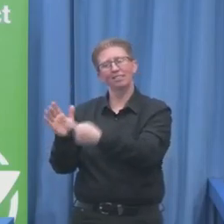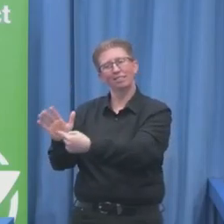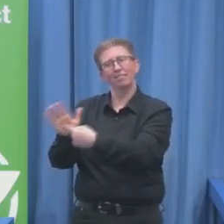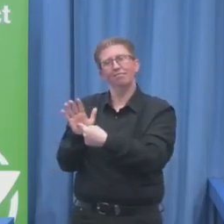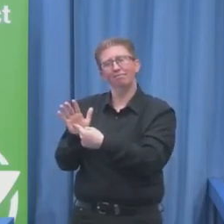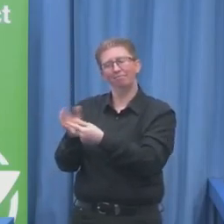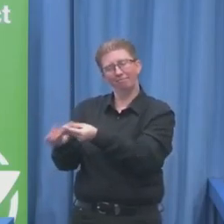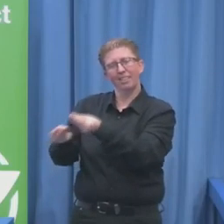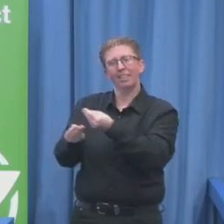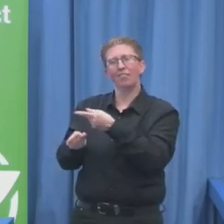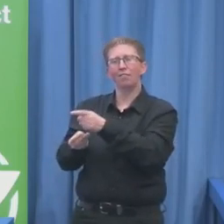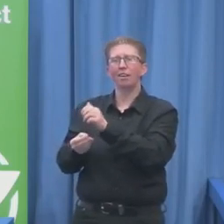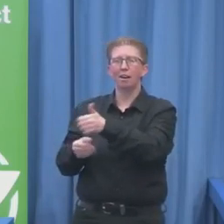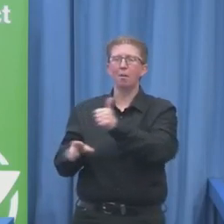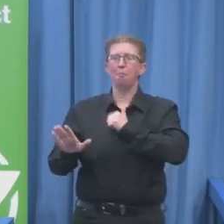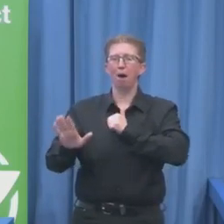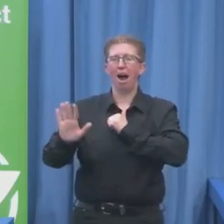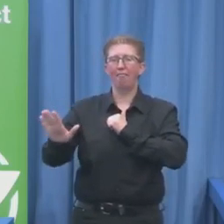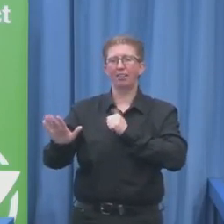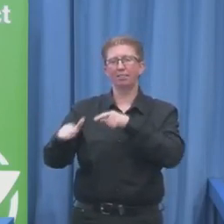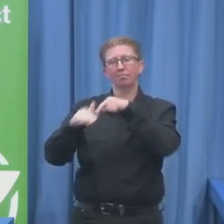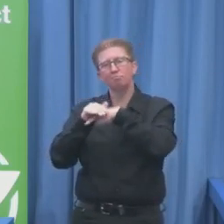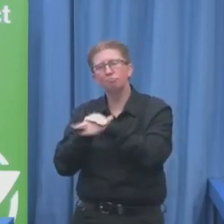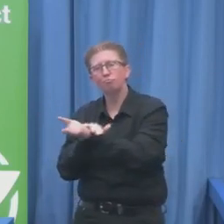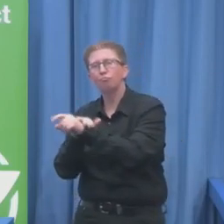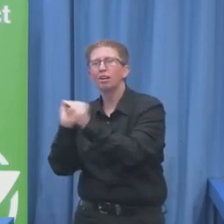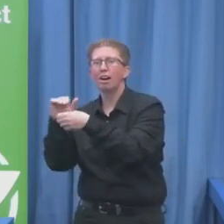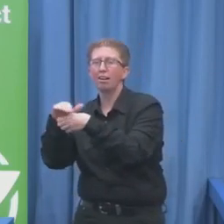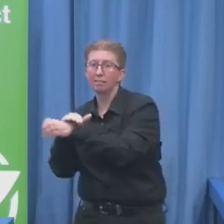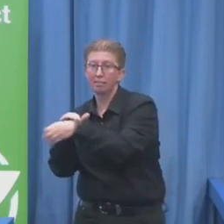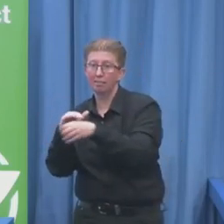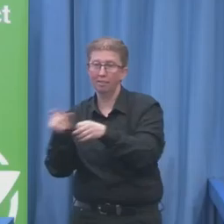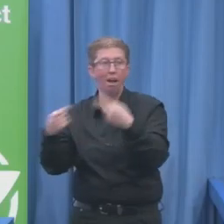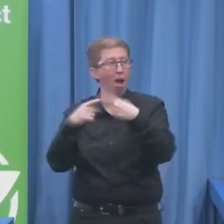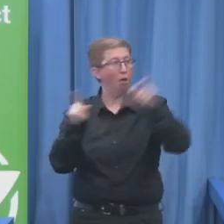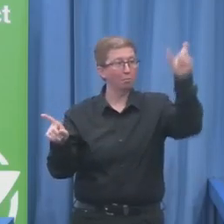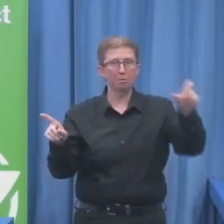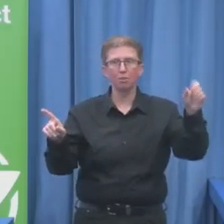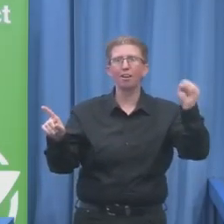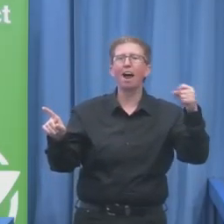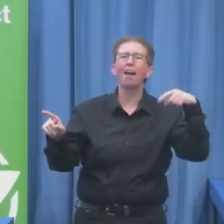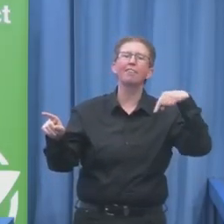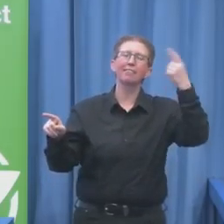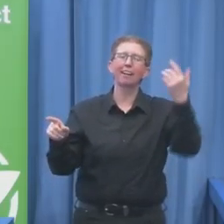of it. Thanks.